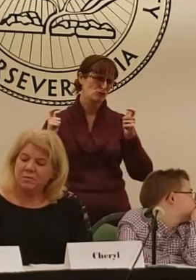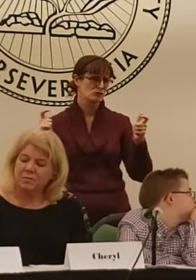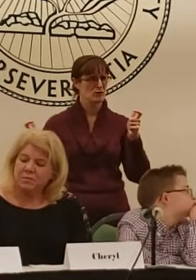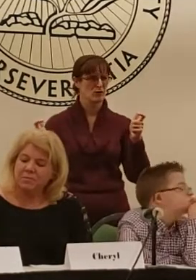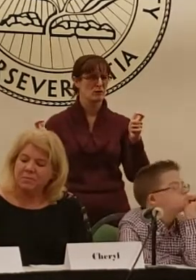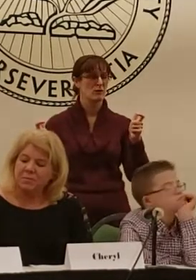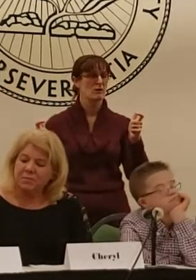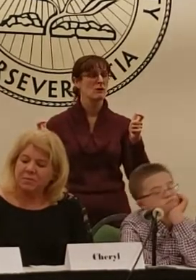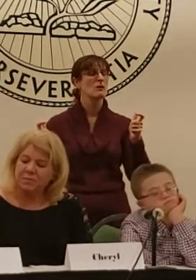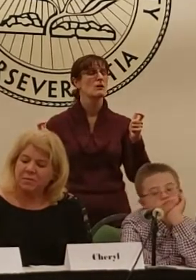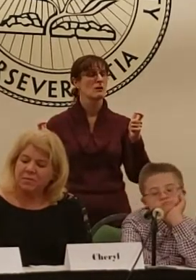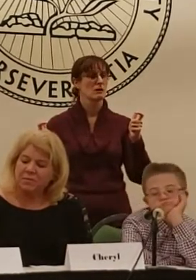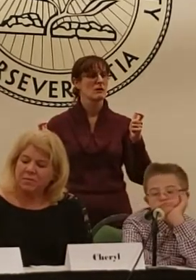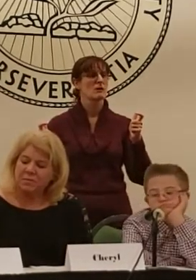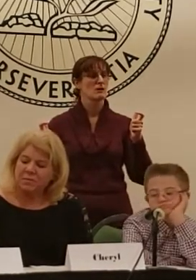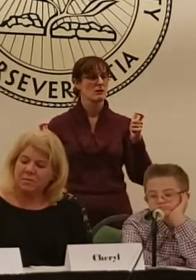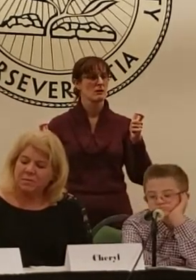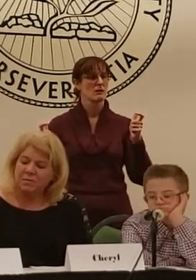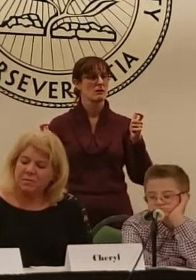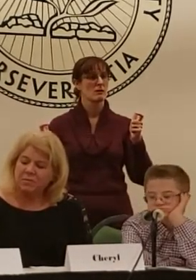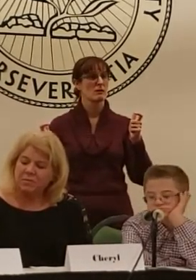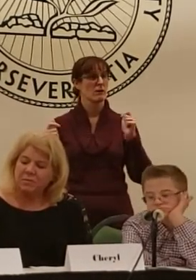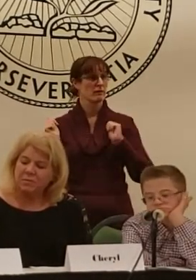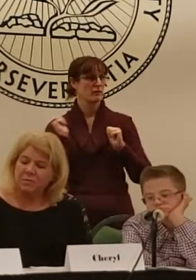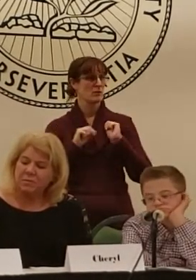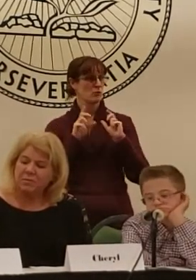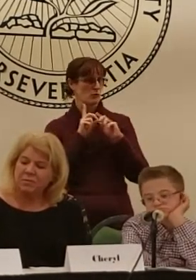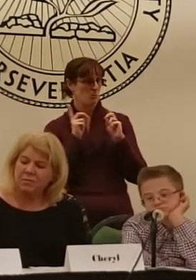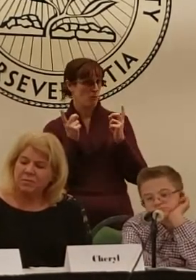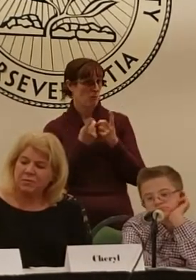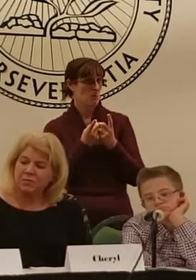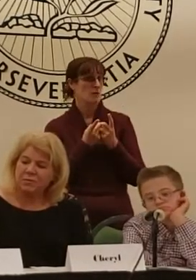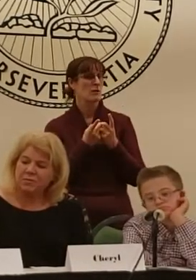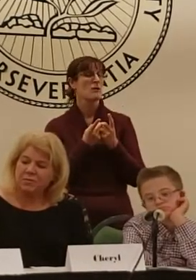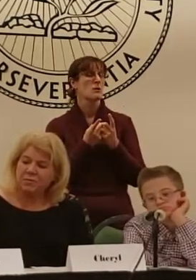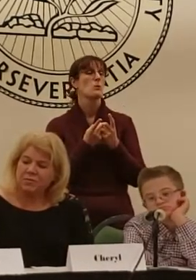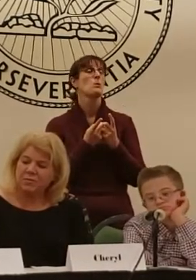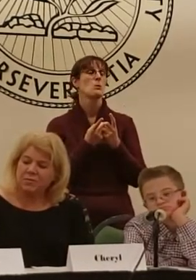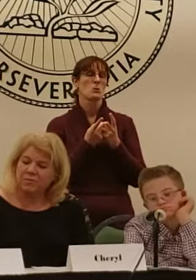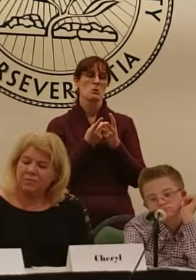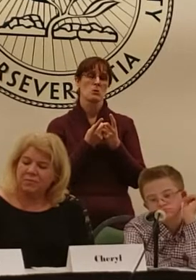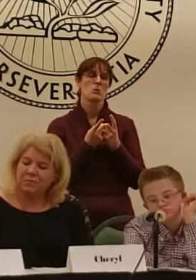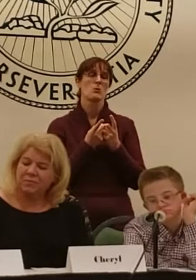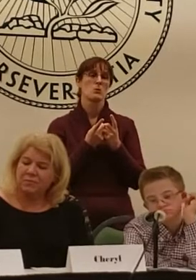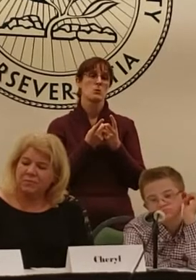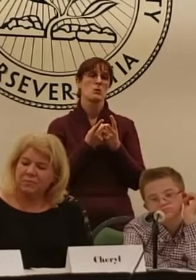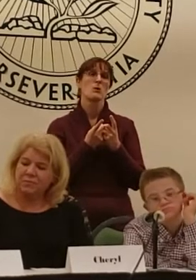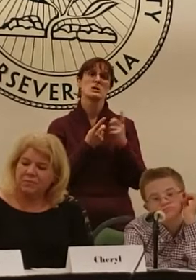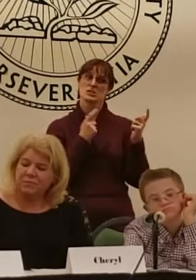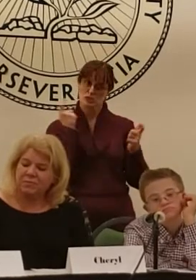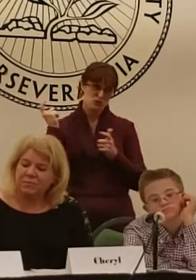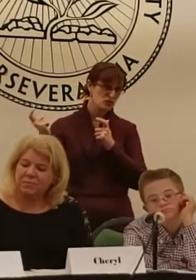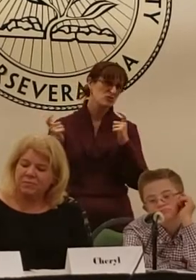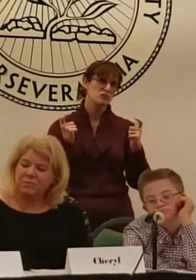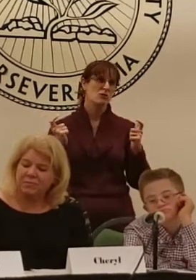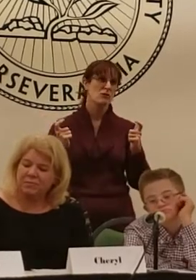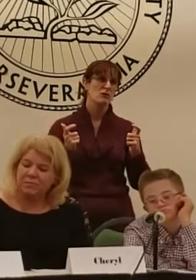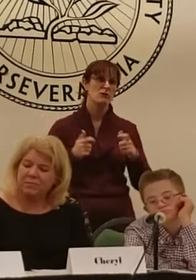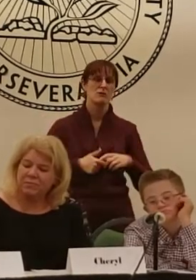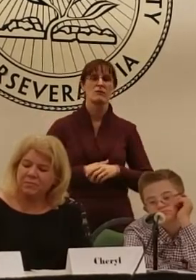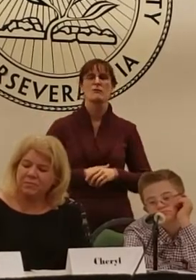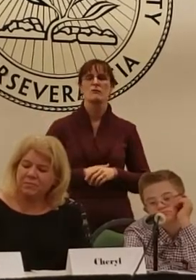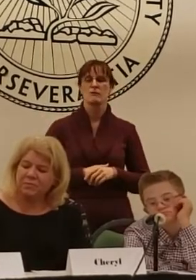theater department, and it was also very big.